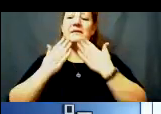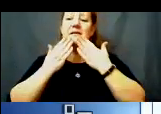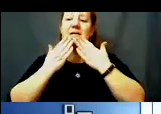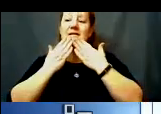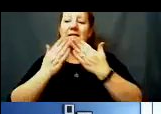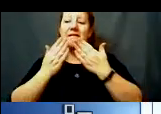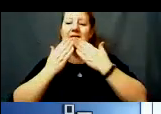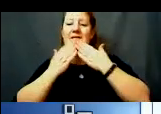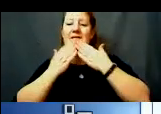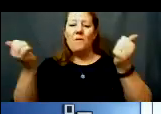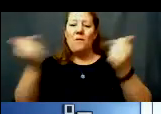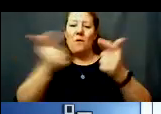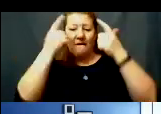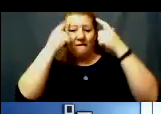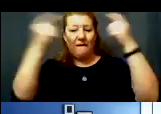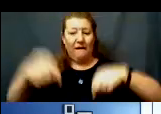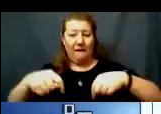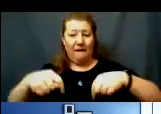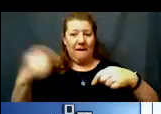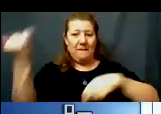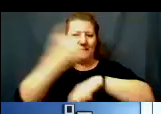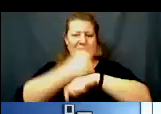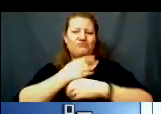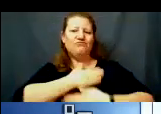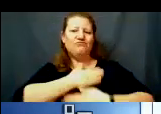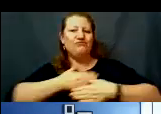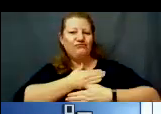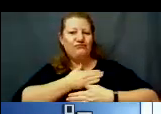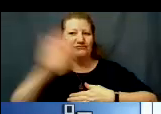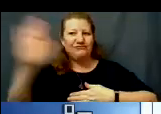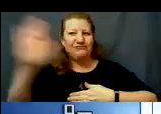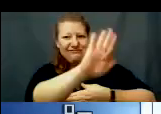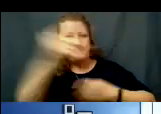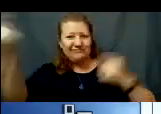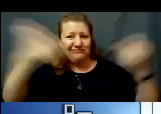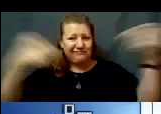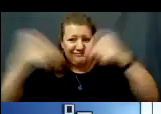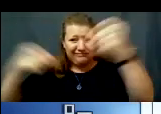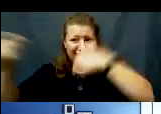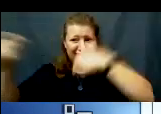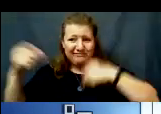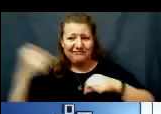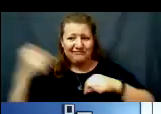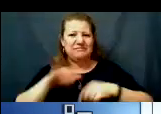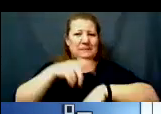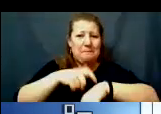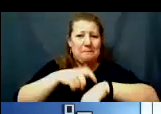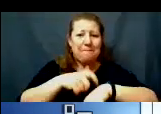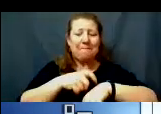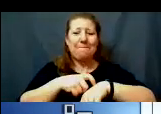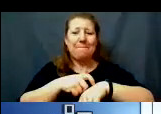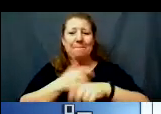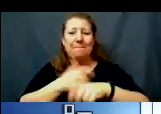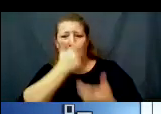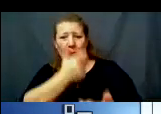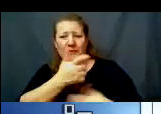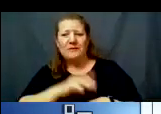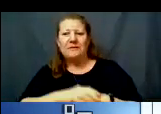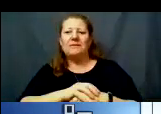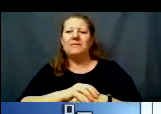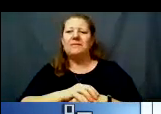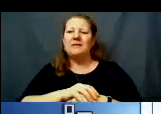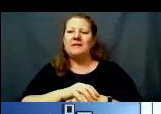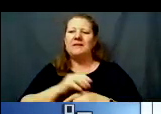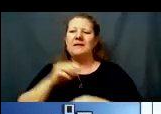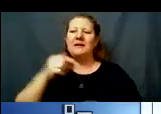everyone for being here this evening. I appreciate you all and your time. I'm Gul Marshall.